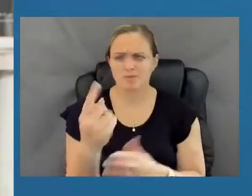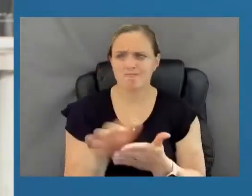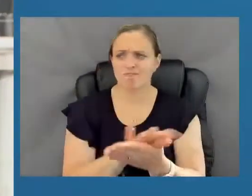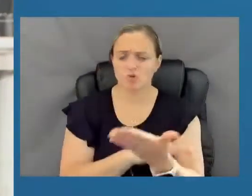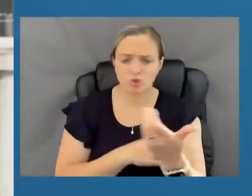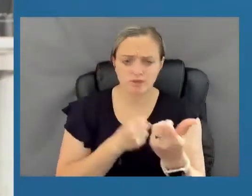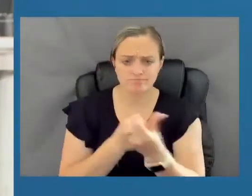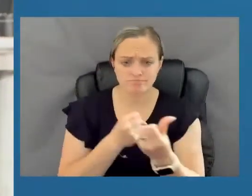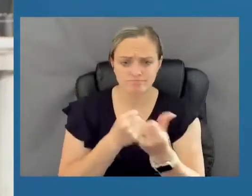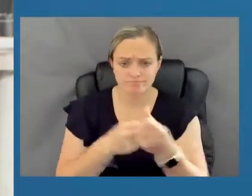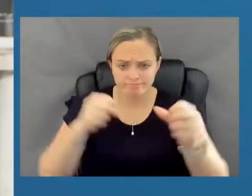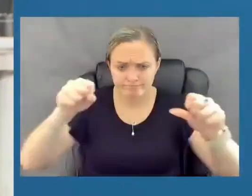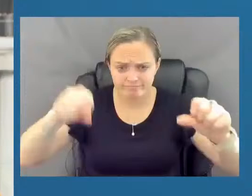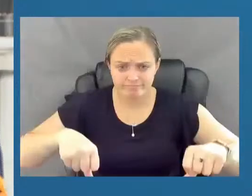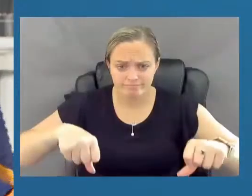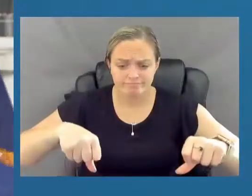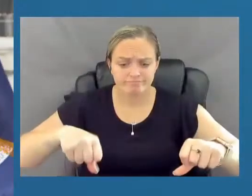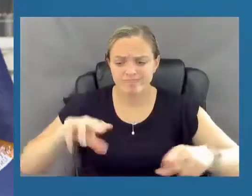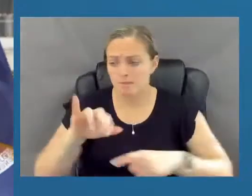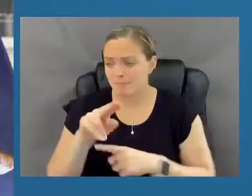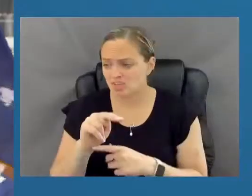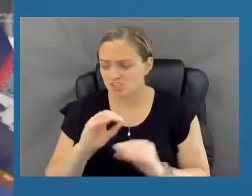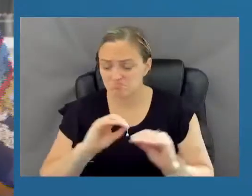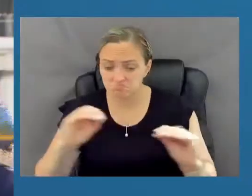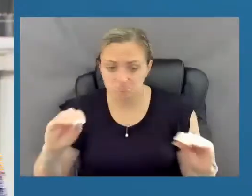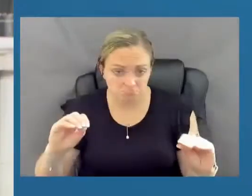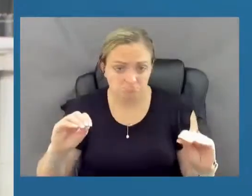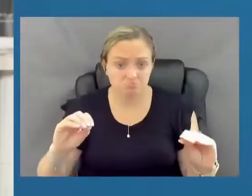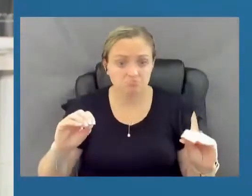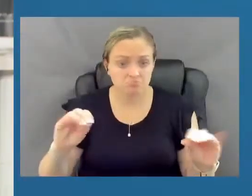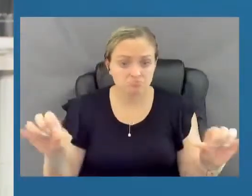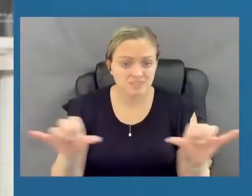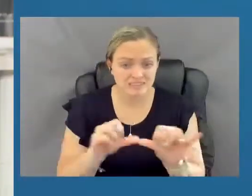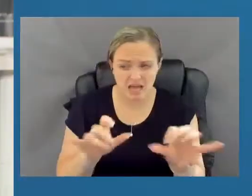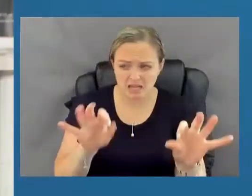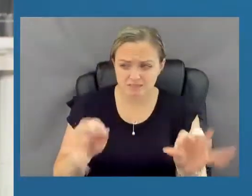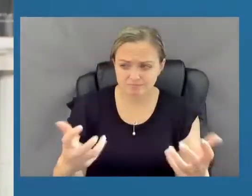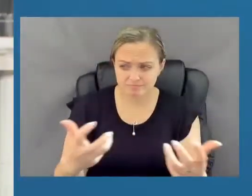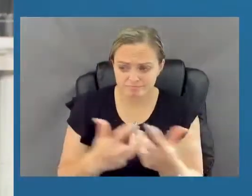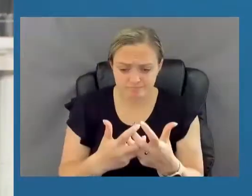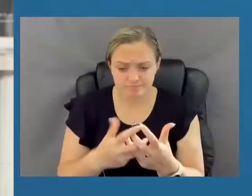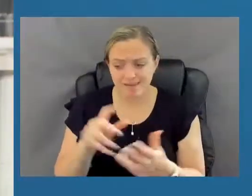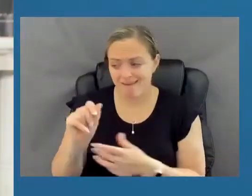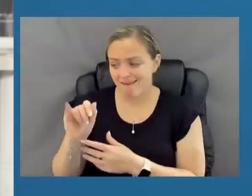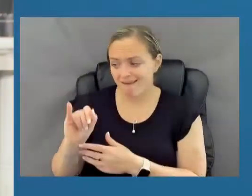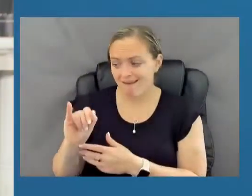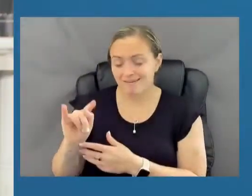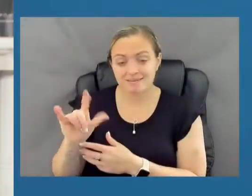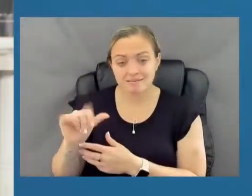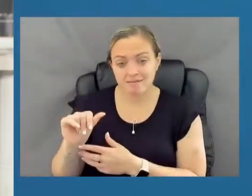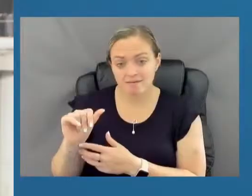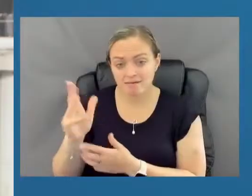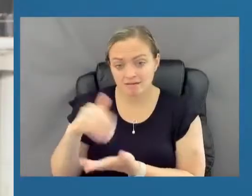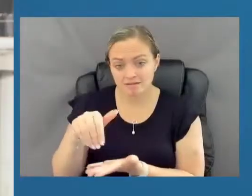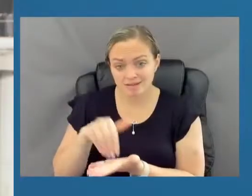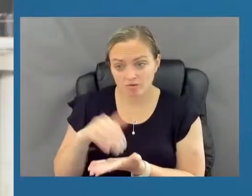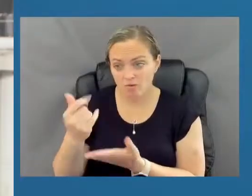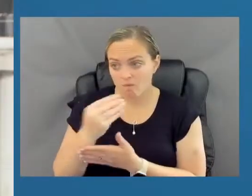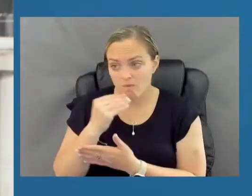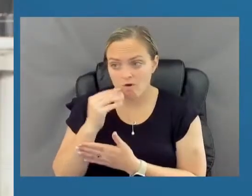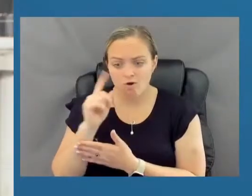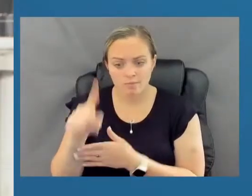reliable, emissions-free, built to scale, especially when the AI data centers and semiconductor fabs and all the homes will need